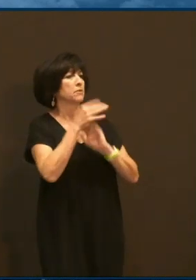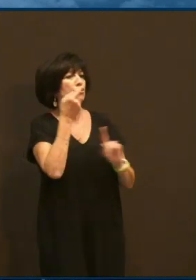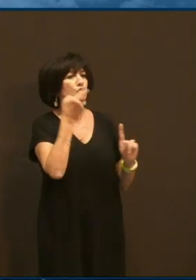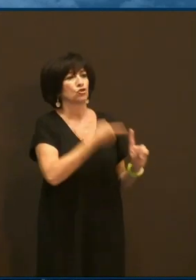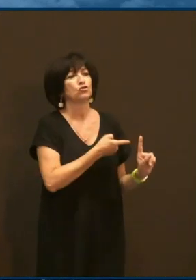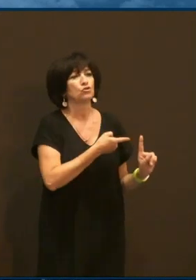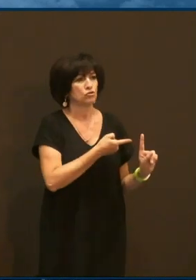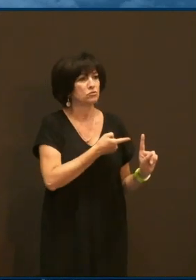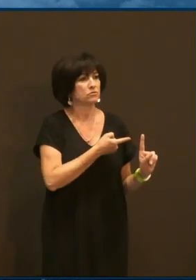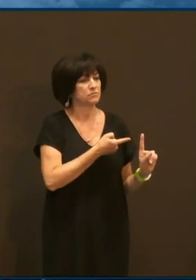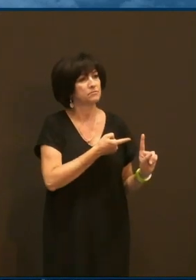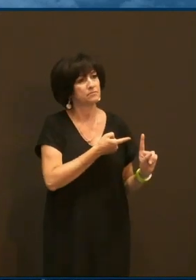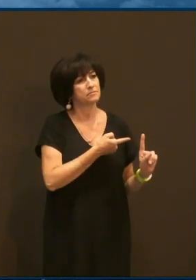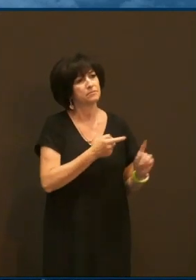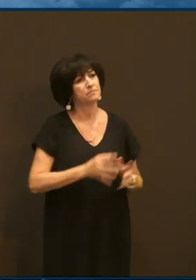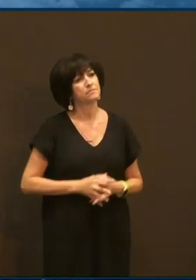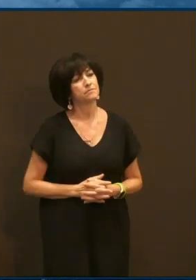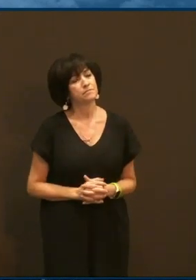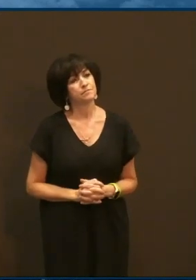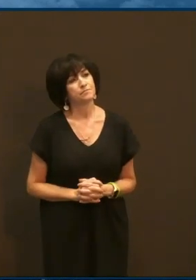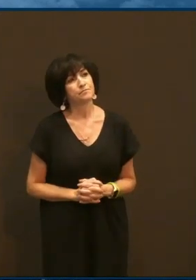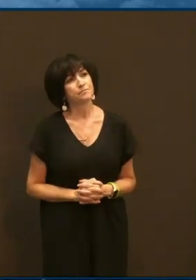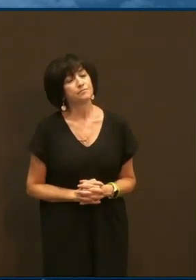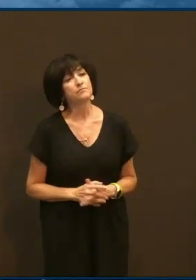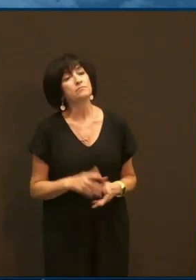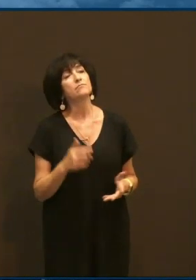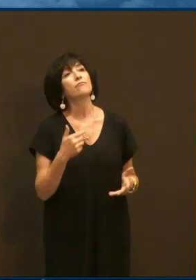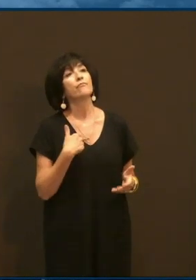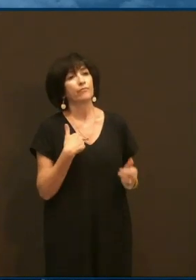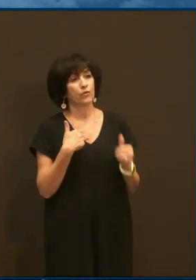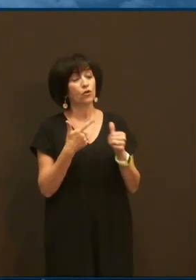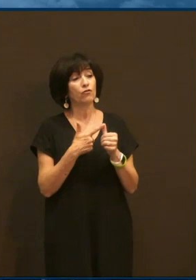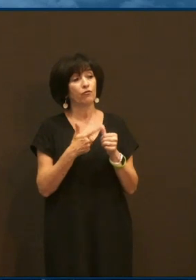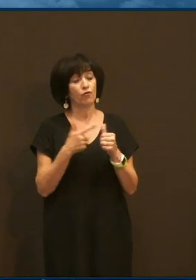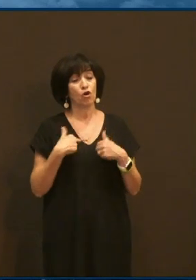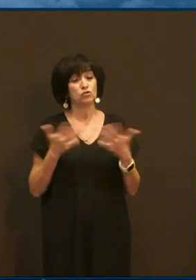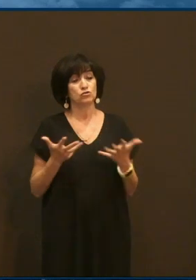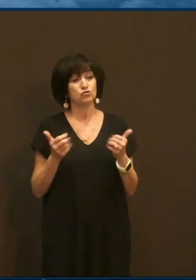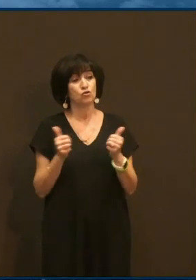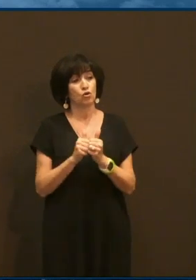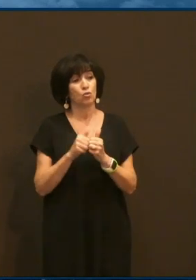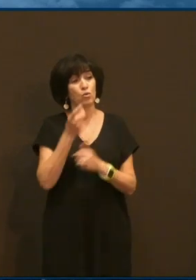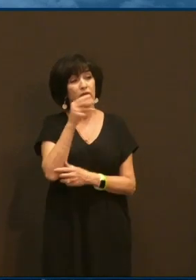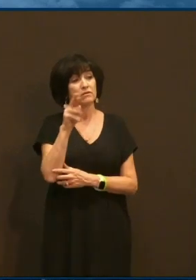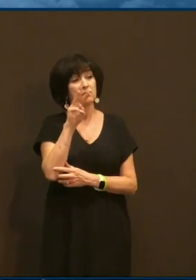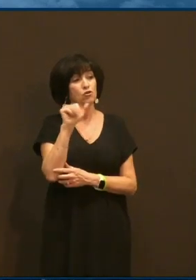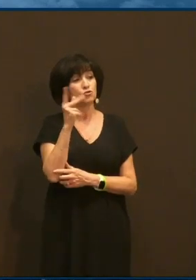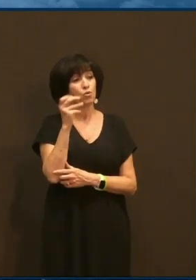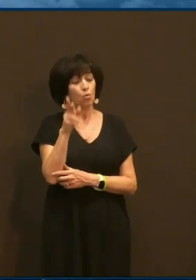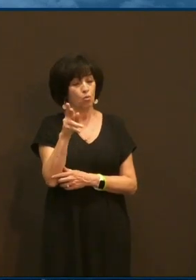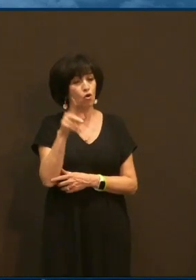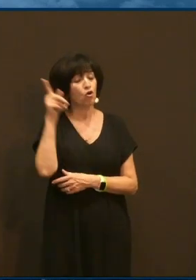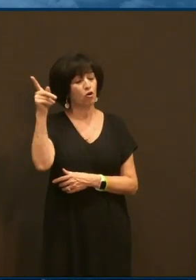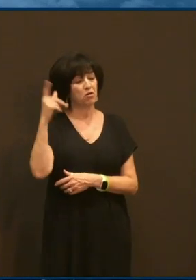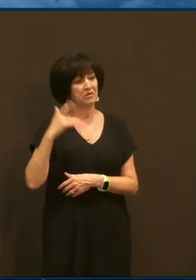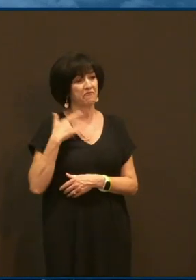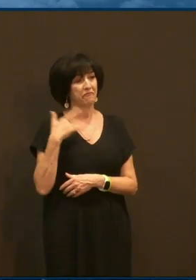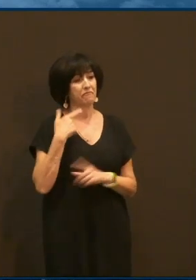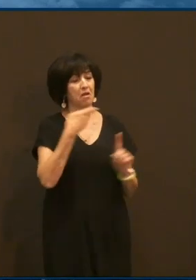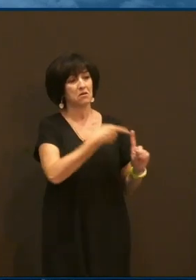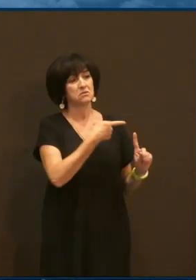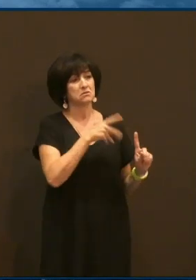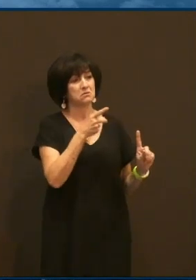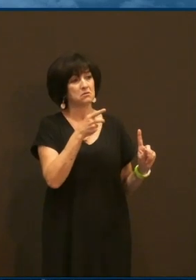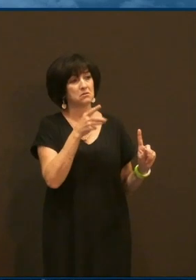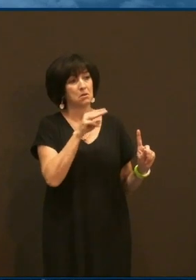to replace Karyl with another doctor? Well, when I first talked to Dr. Walker, and she said that she thought Molly would be the best, and